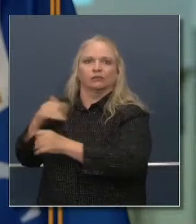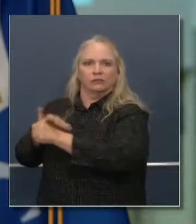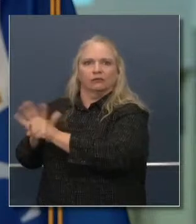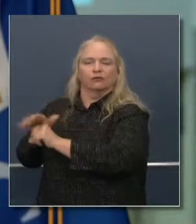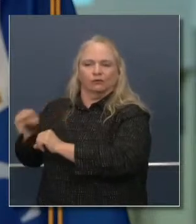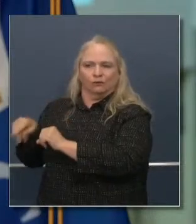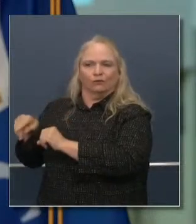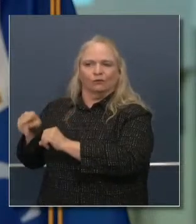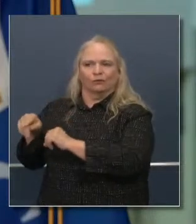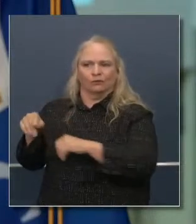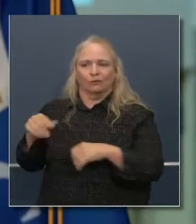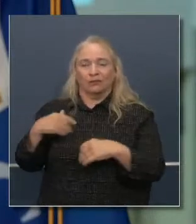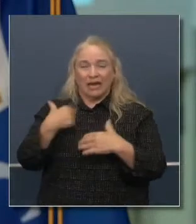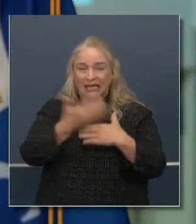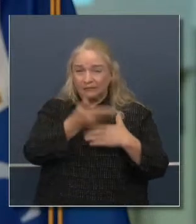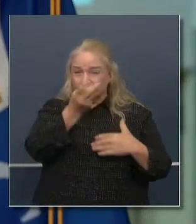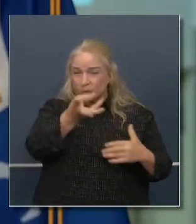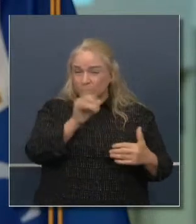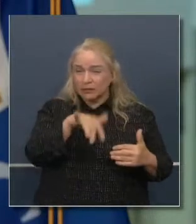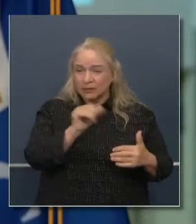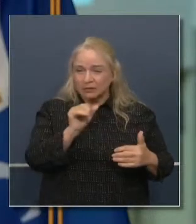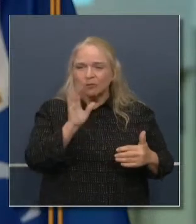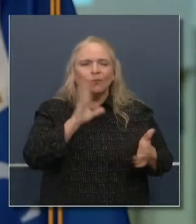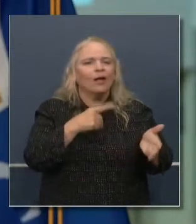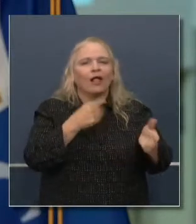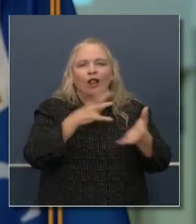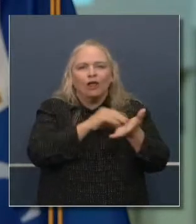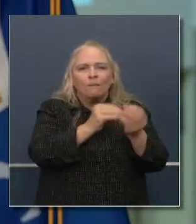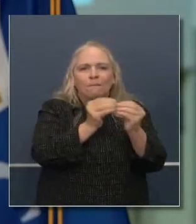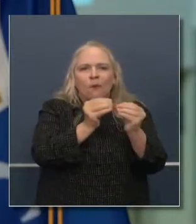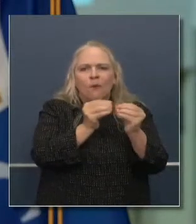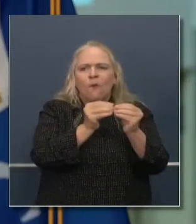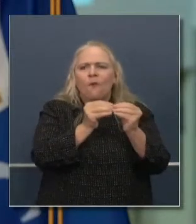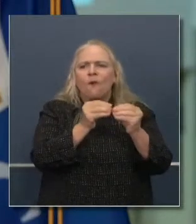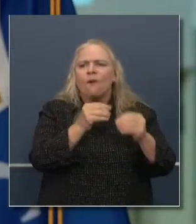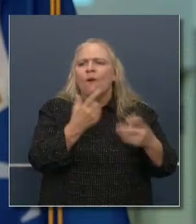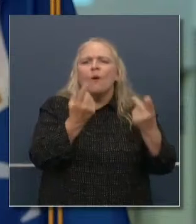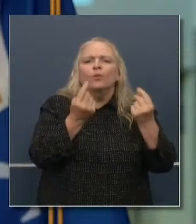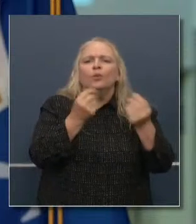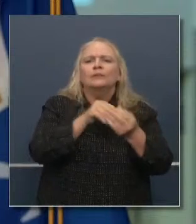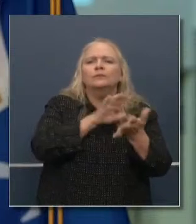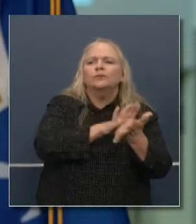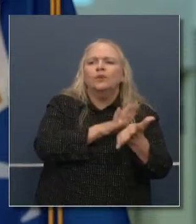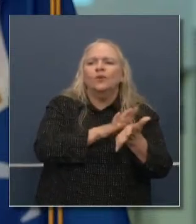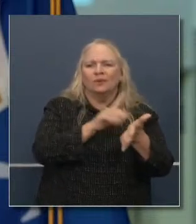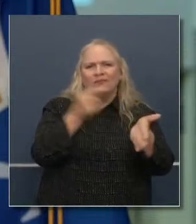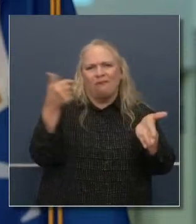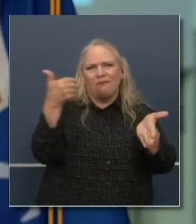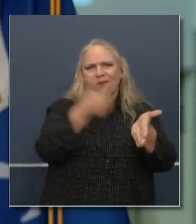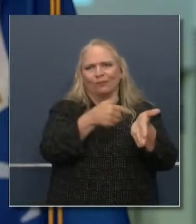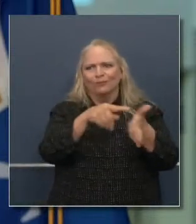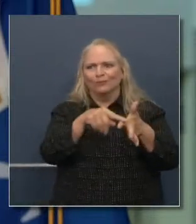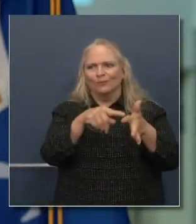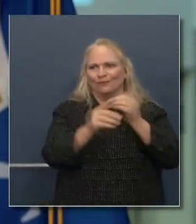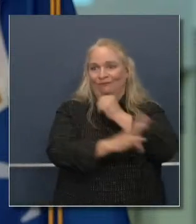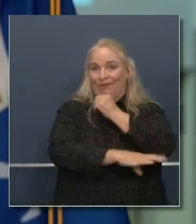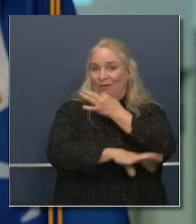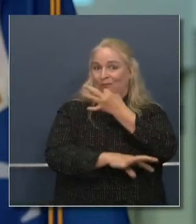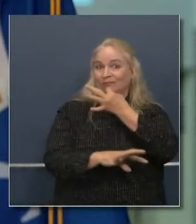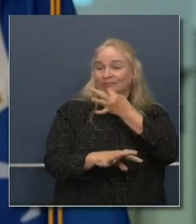few days and presumably weeks as we get closer to the opening of the school year. Karma Dickerson, Fox 40.